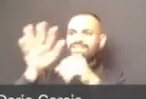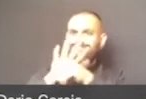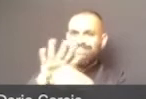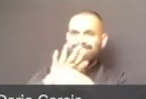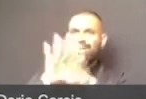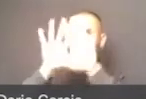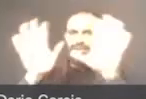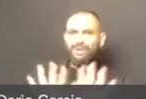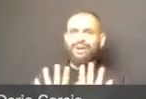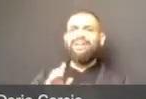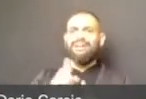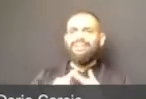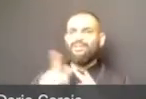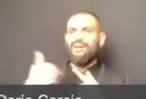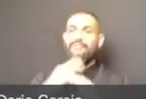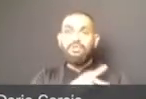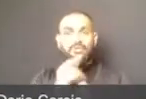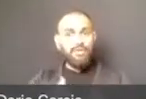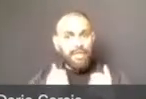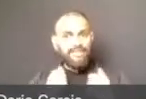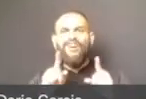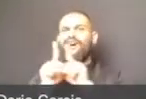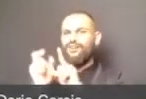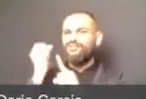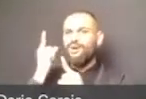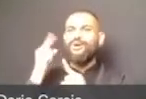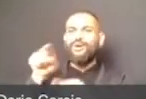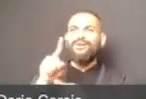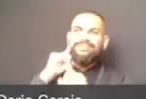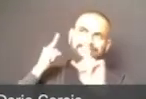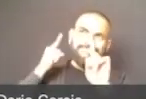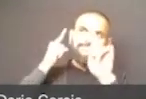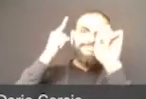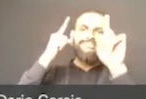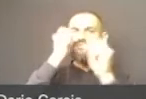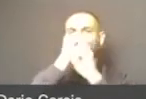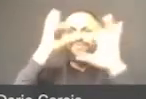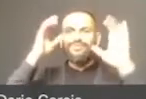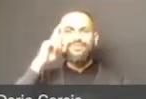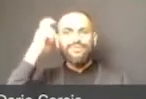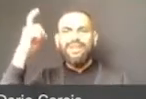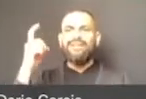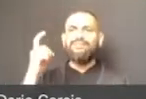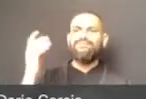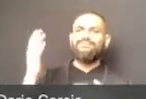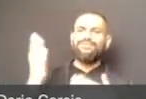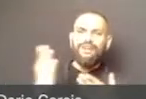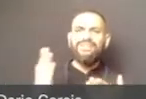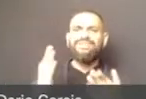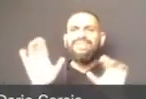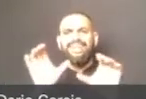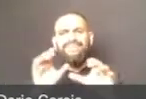and you have your personal lives here, but you're also pursuing dreams and fulfilling services and activities that this